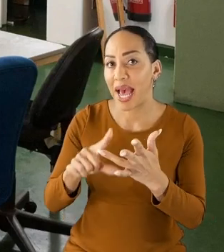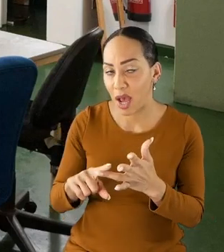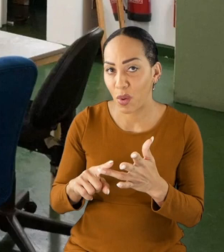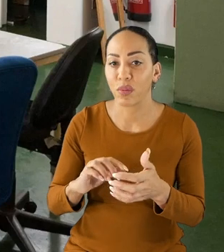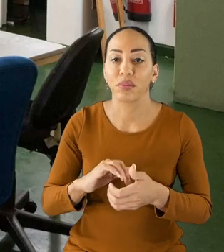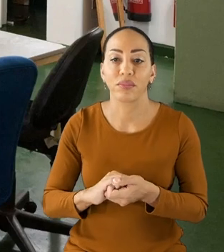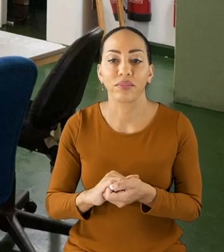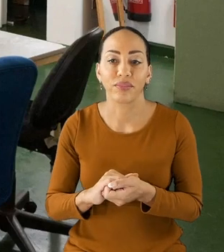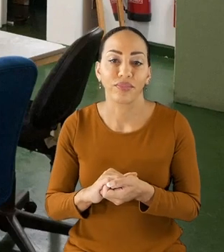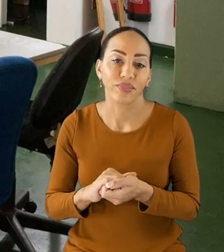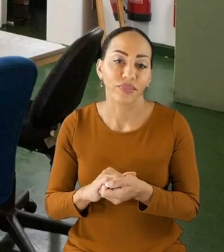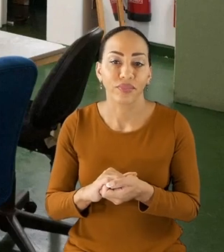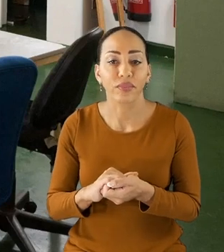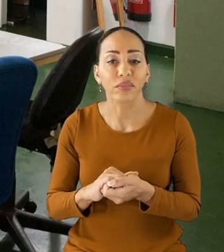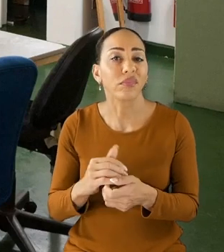Online,